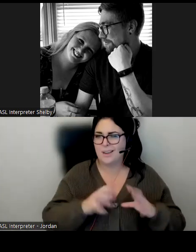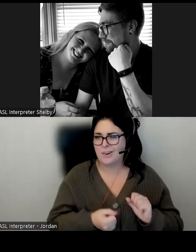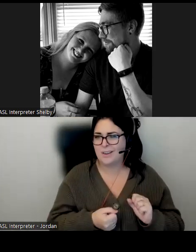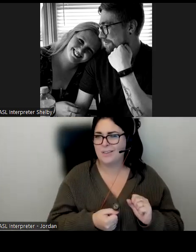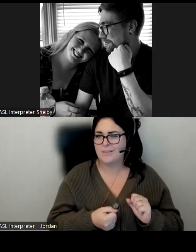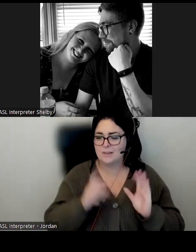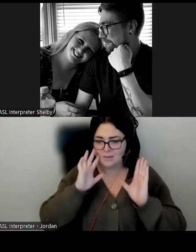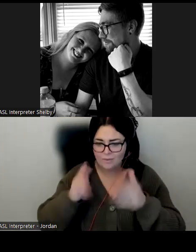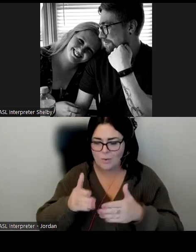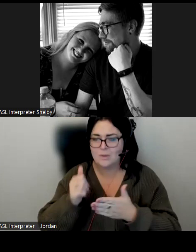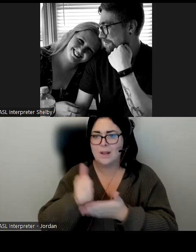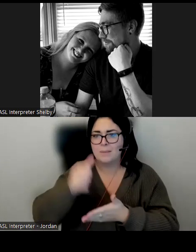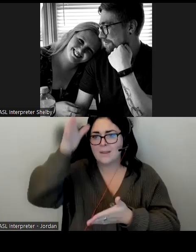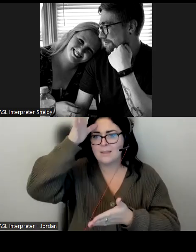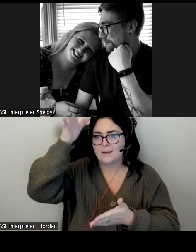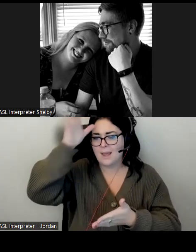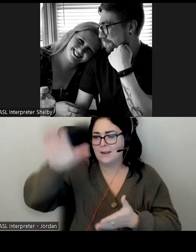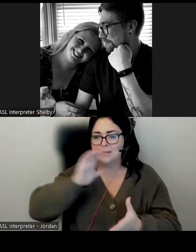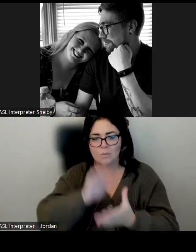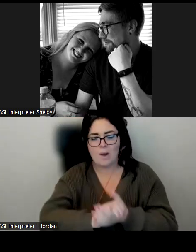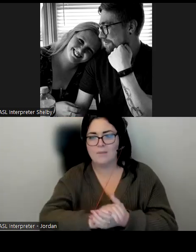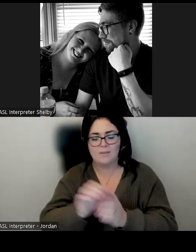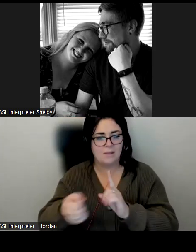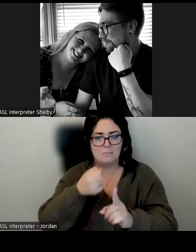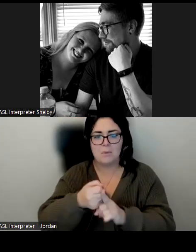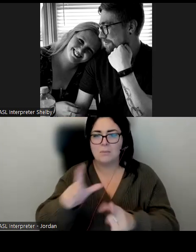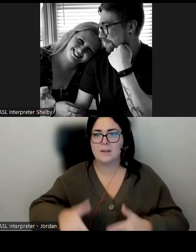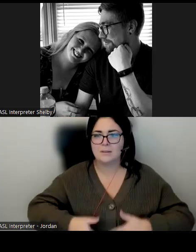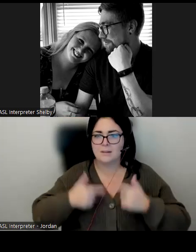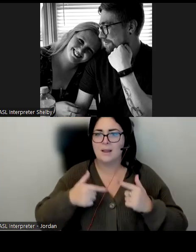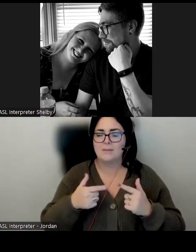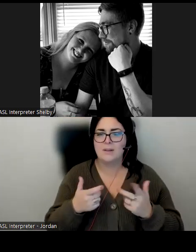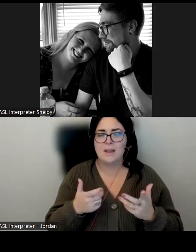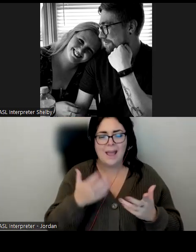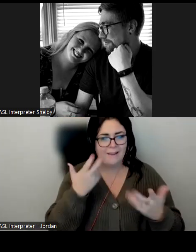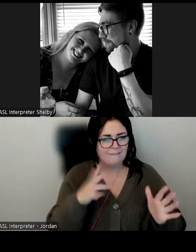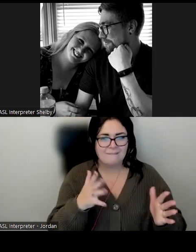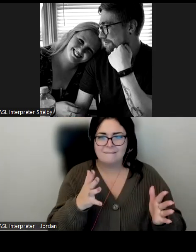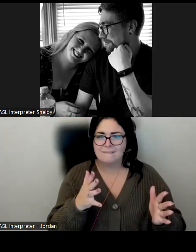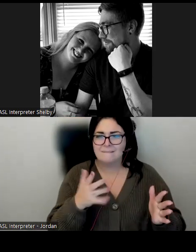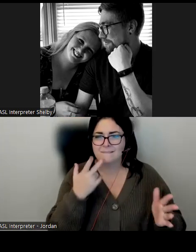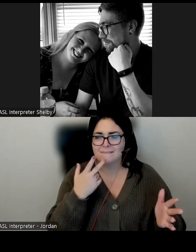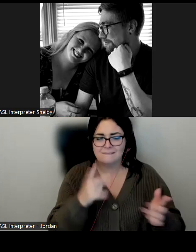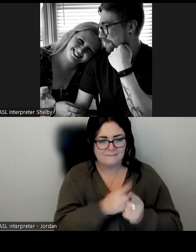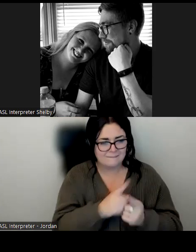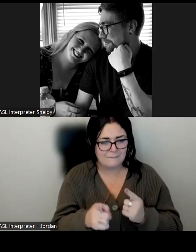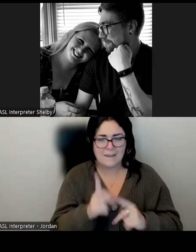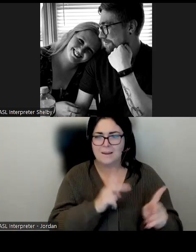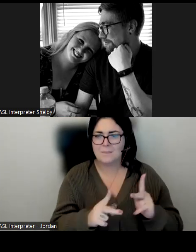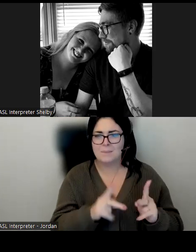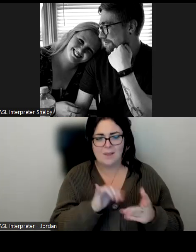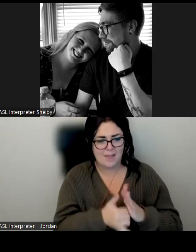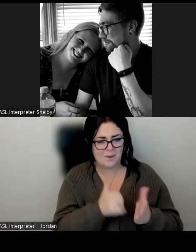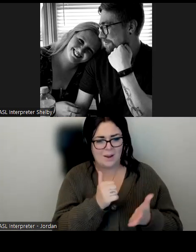pamphlets or something to be able to pass along to them. I've already met with people like that, and I said I would try to get some information so that they